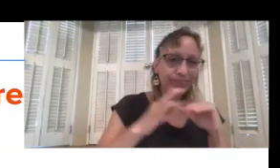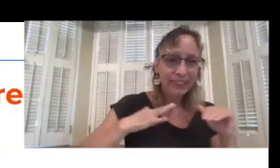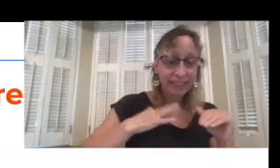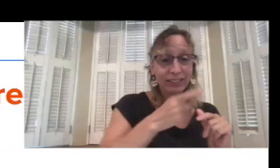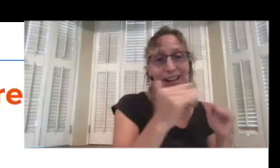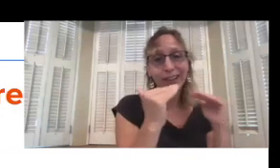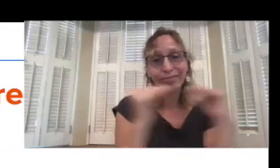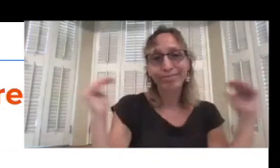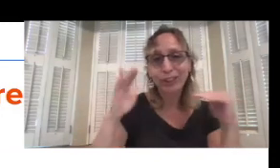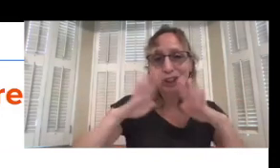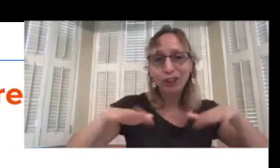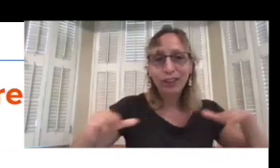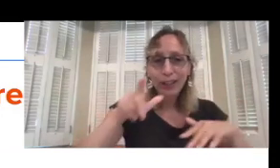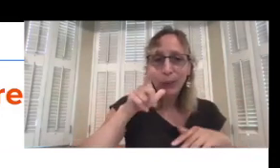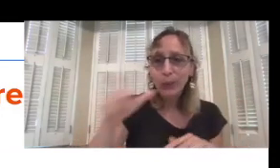multilingual.